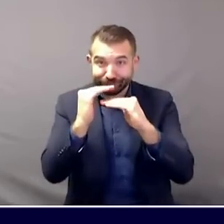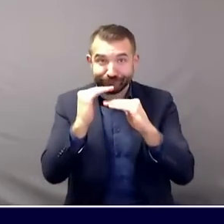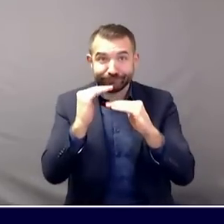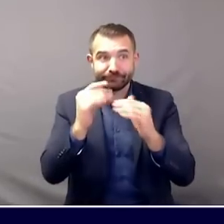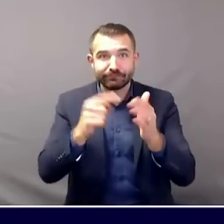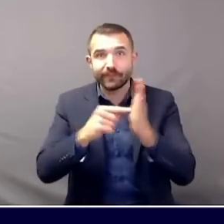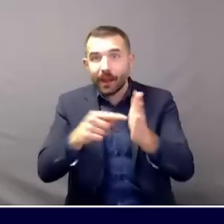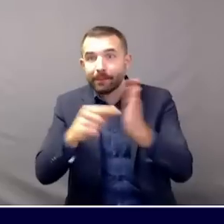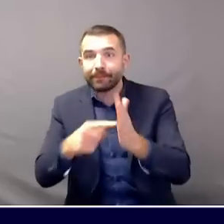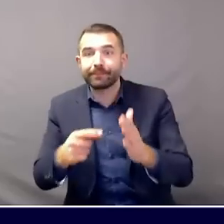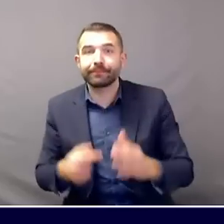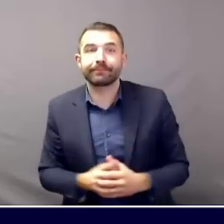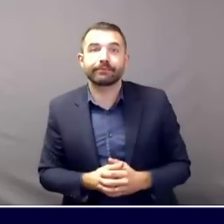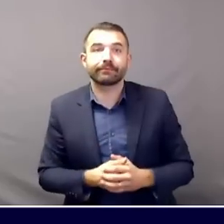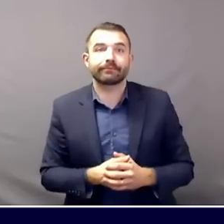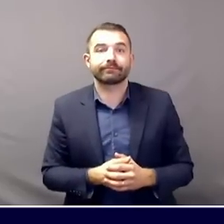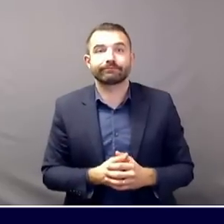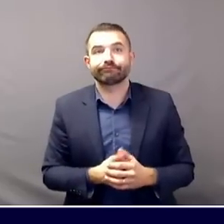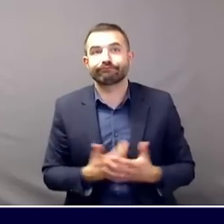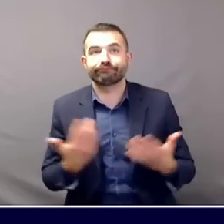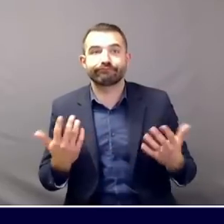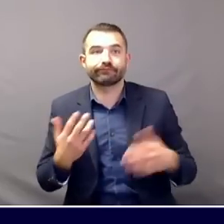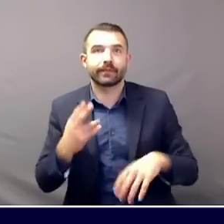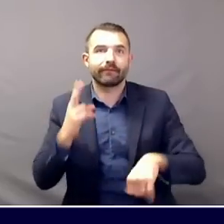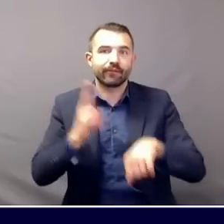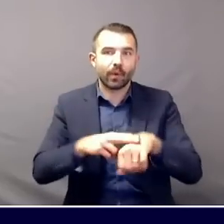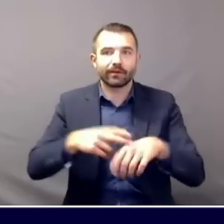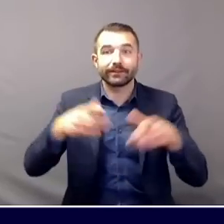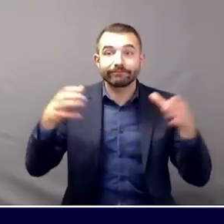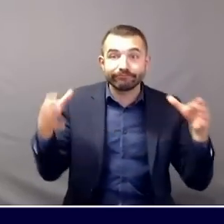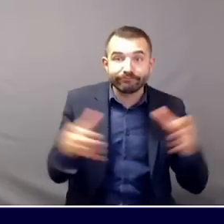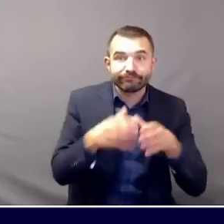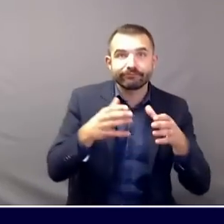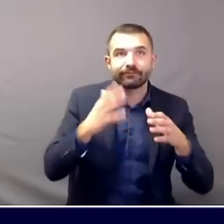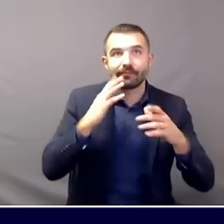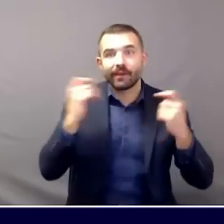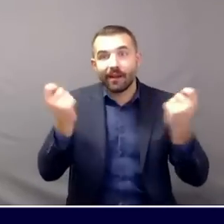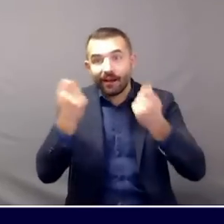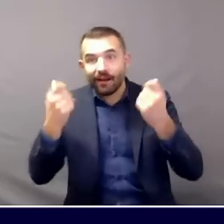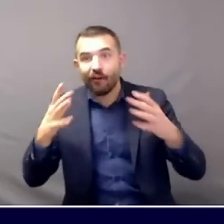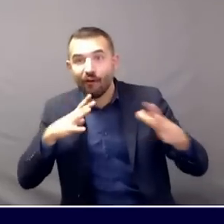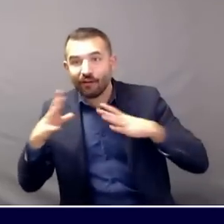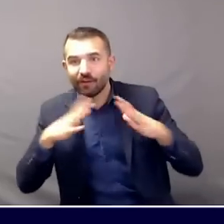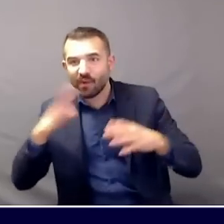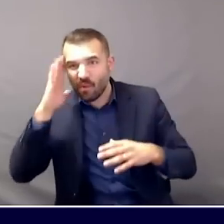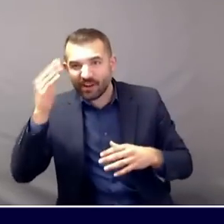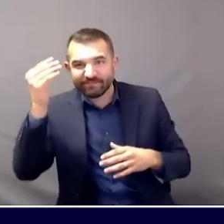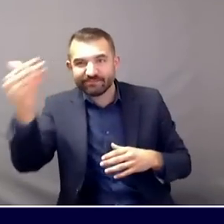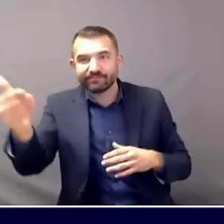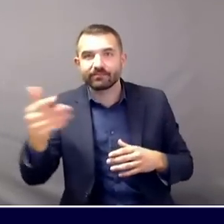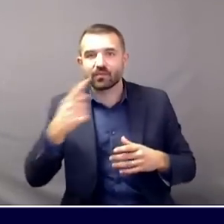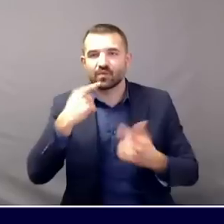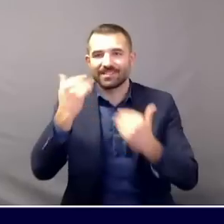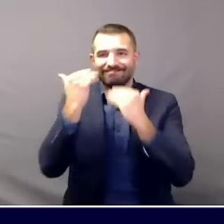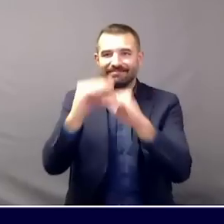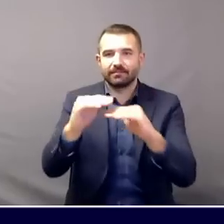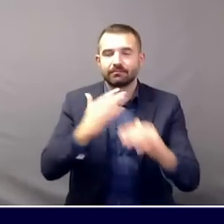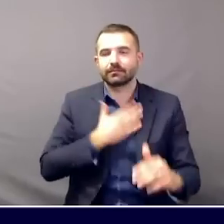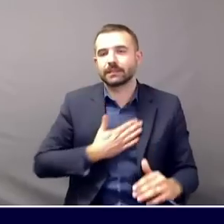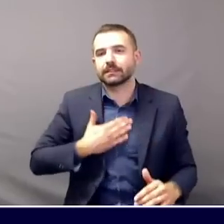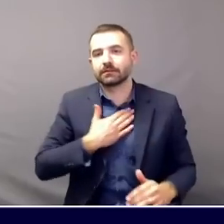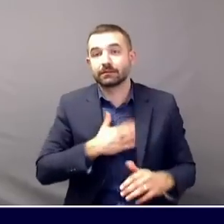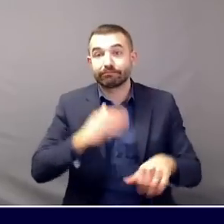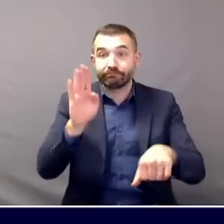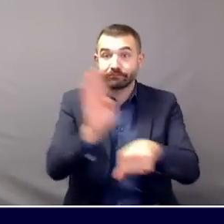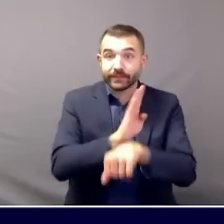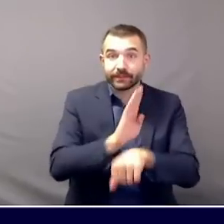are inevitable over the holidays. We're talking to stores, retailers, and business people and restaurants and all kinds